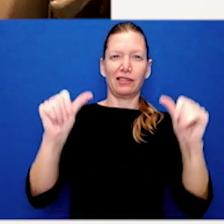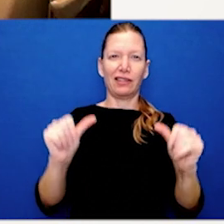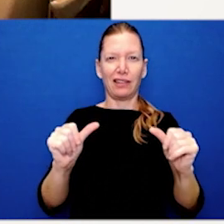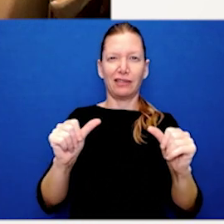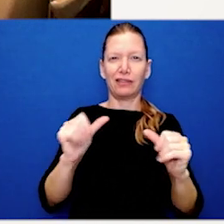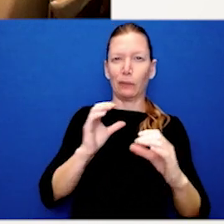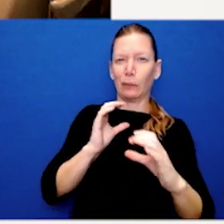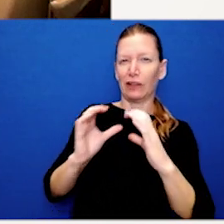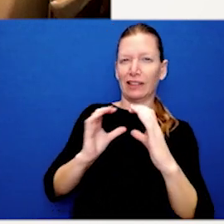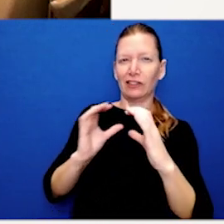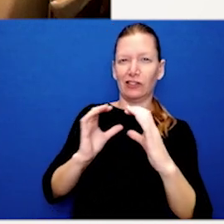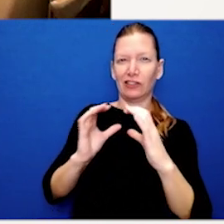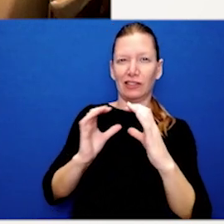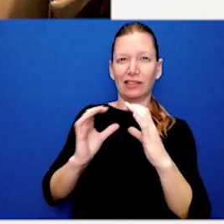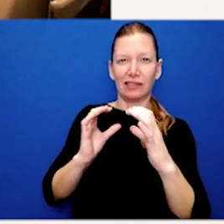a level of